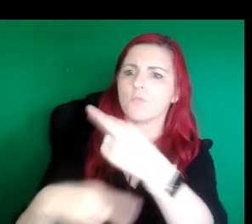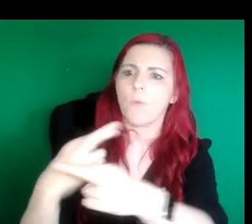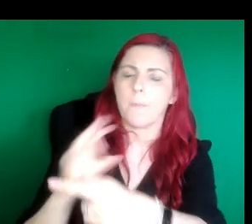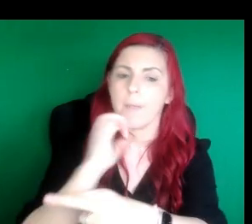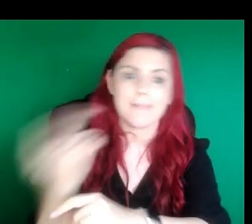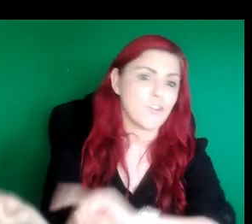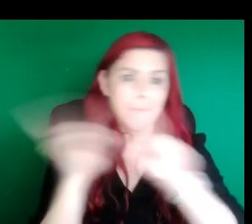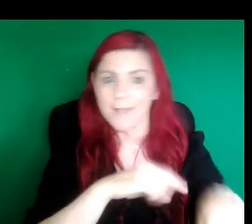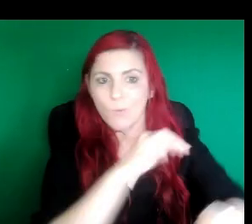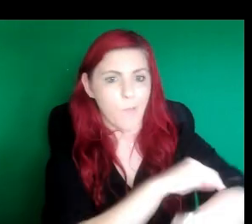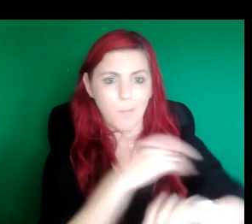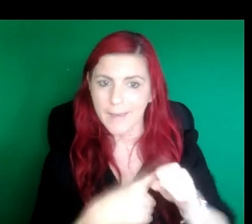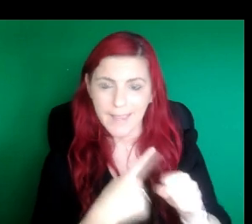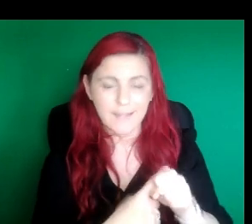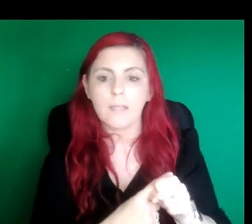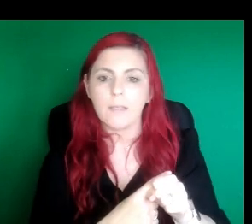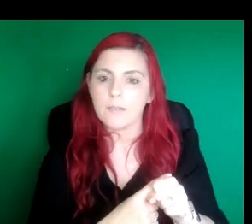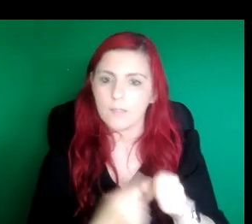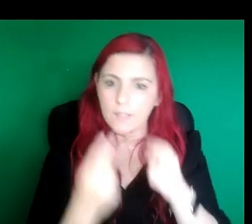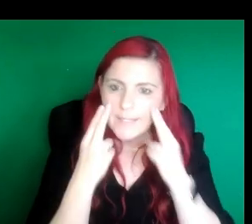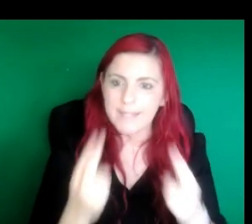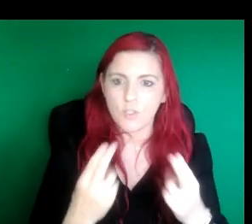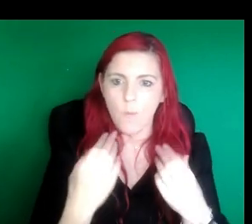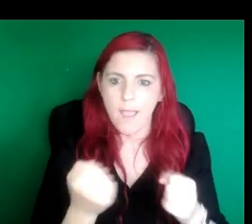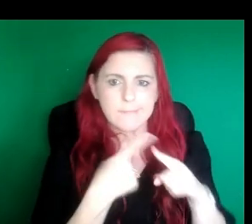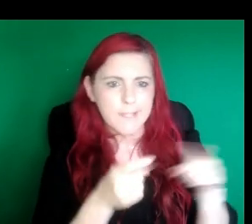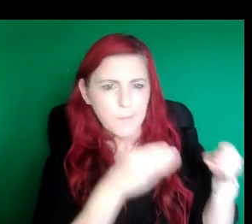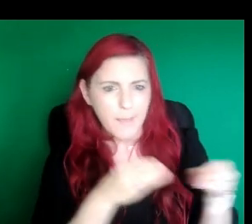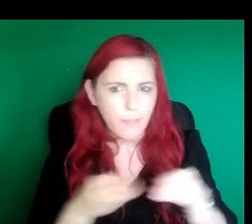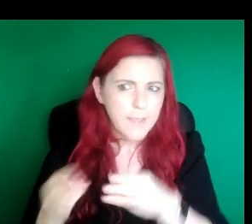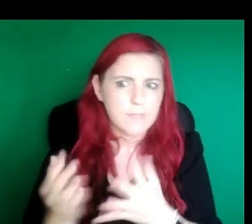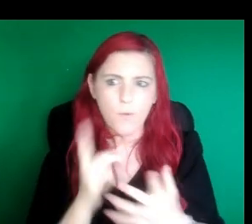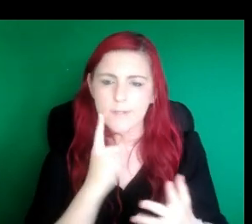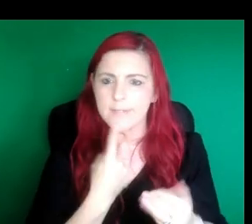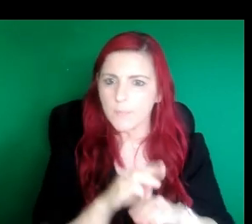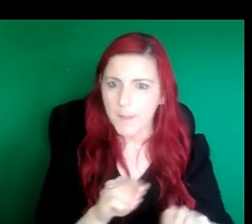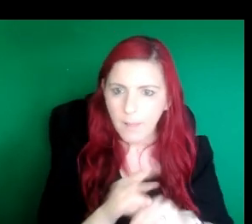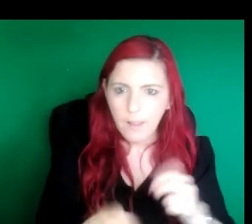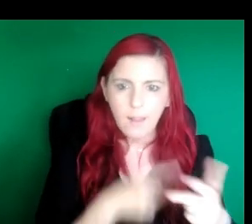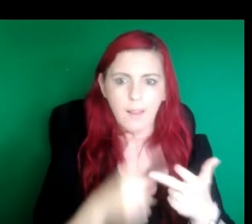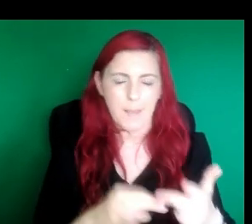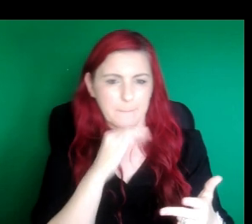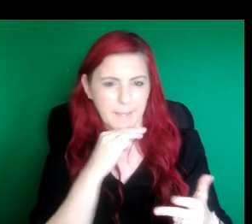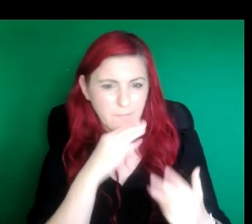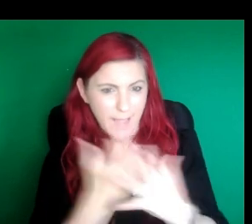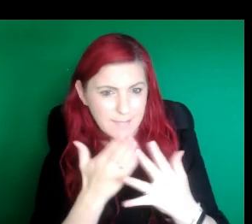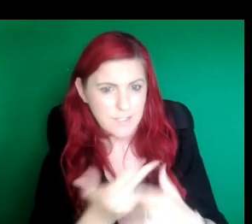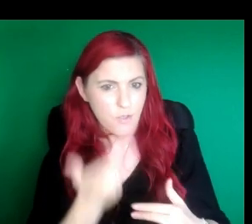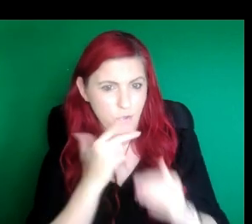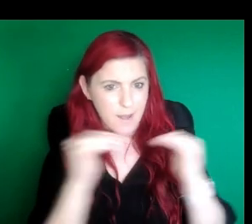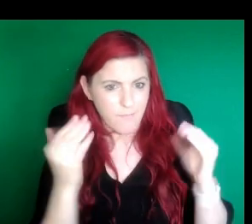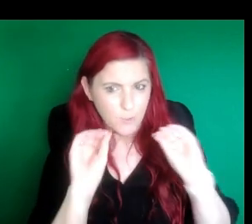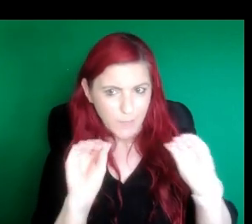to a postcode lottery. There needs to be investment into pathways for employment for deaf people, meaningful access to third